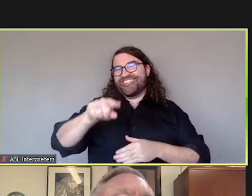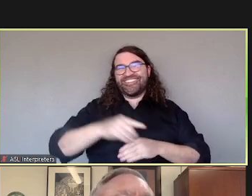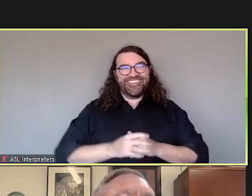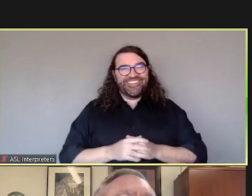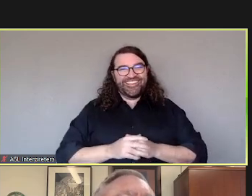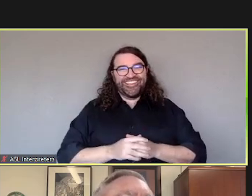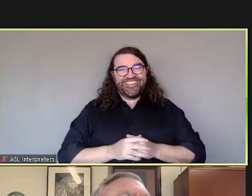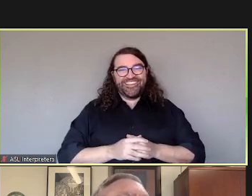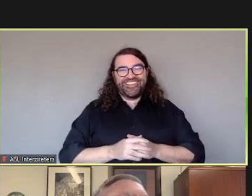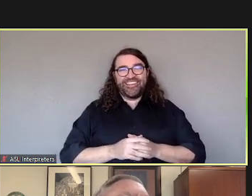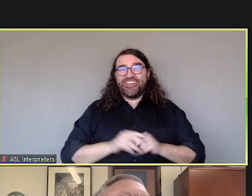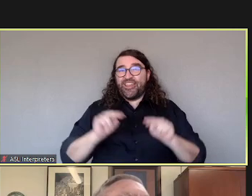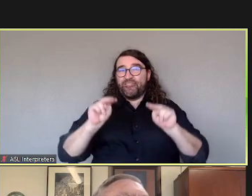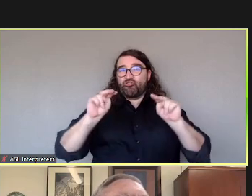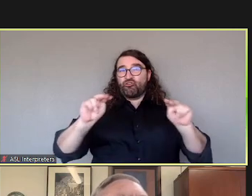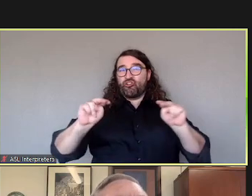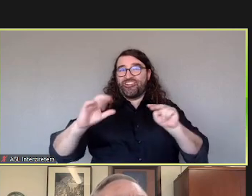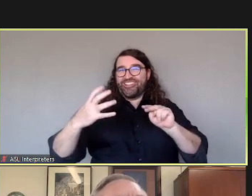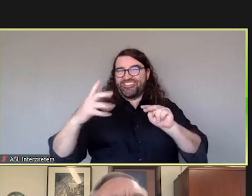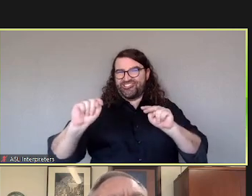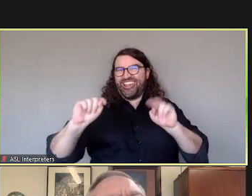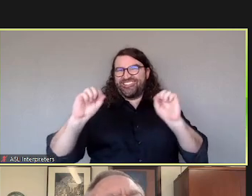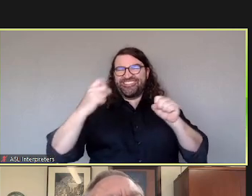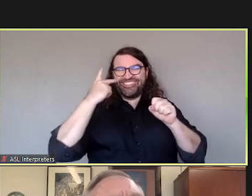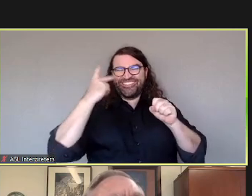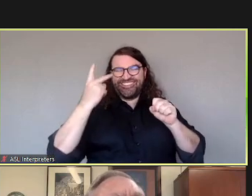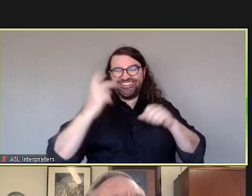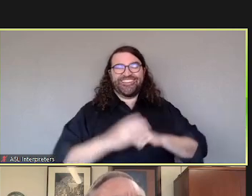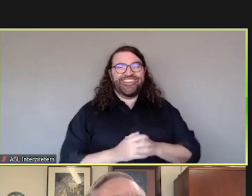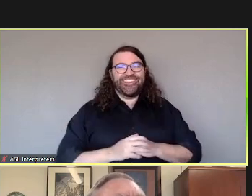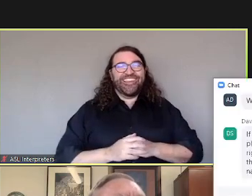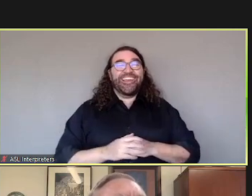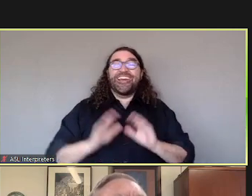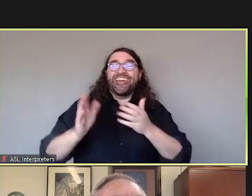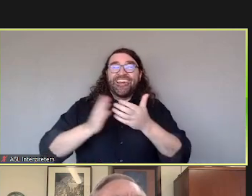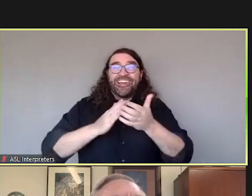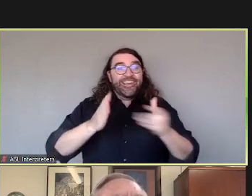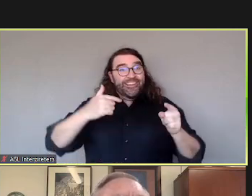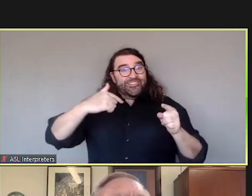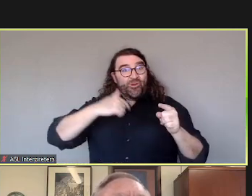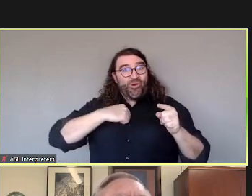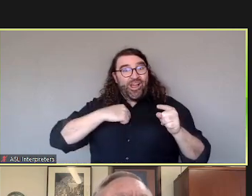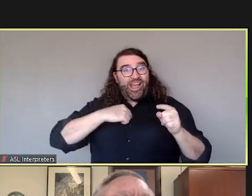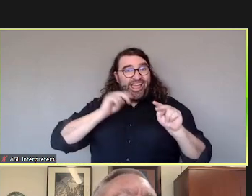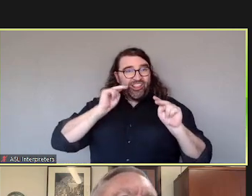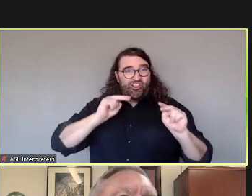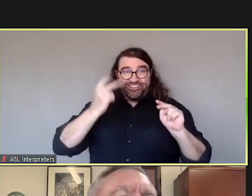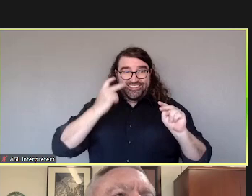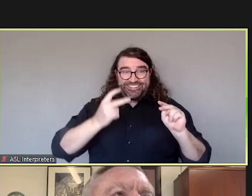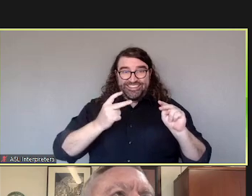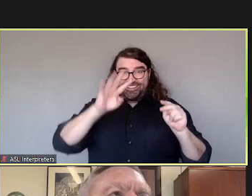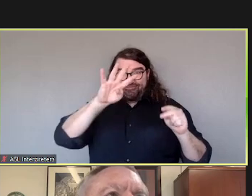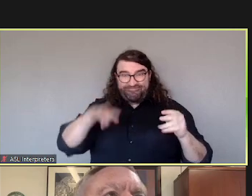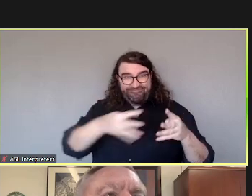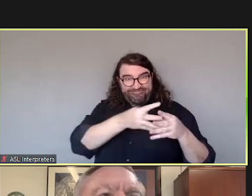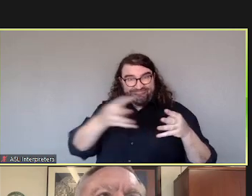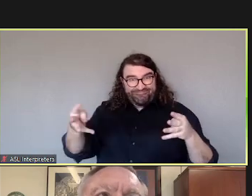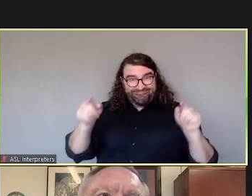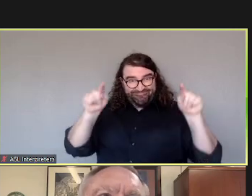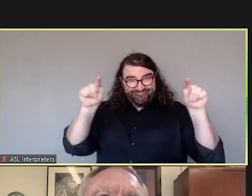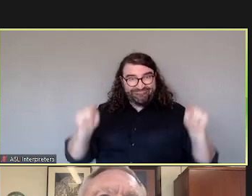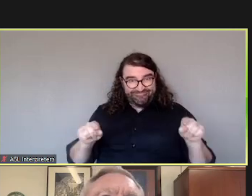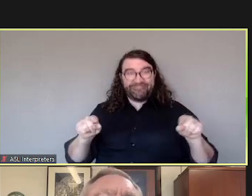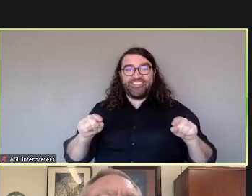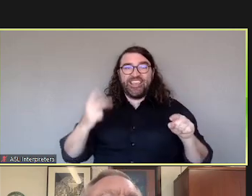instructions in the chat on how you can do it. So I look at most of these pieces of information 4